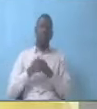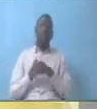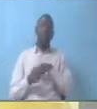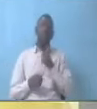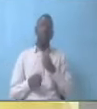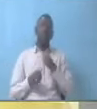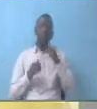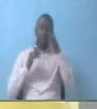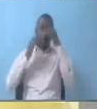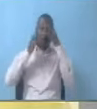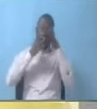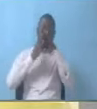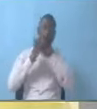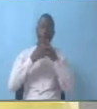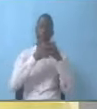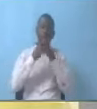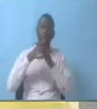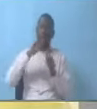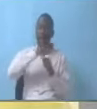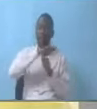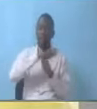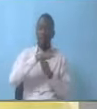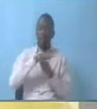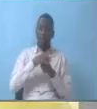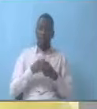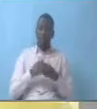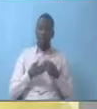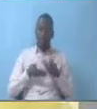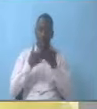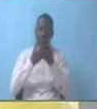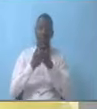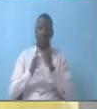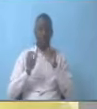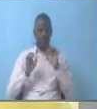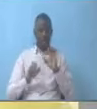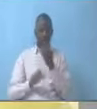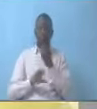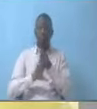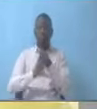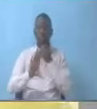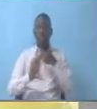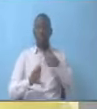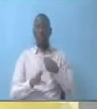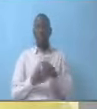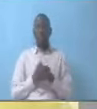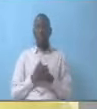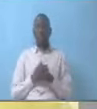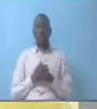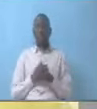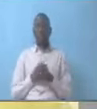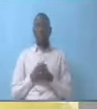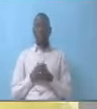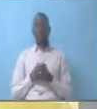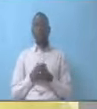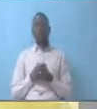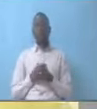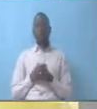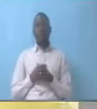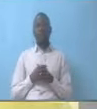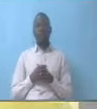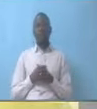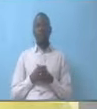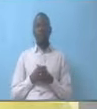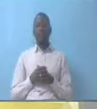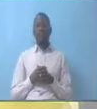me protection. American embassy itamen wax nañ ma mën nañ la laxa. You must have heard it, played it on record when